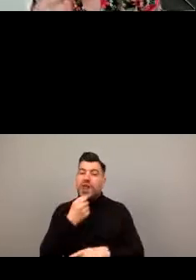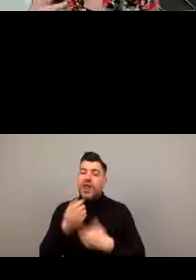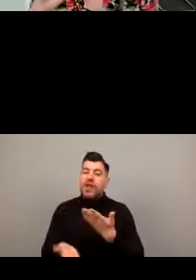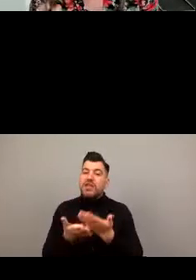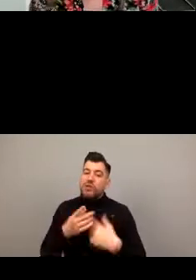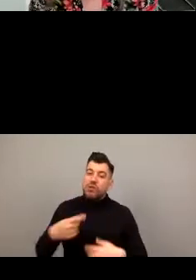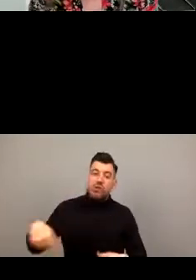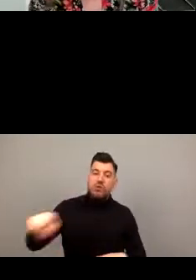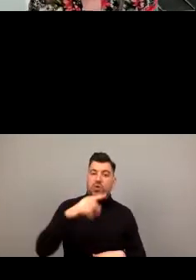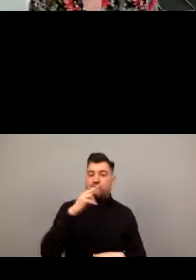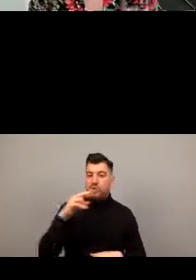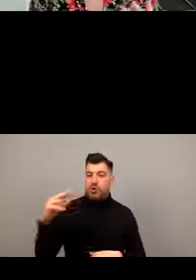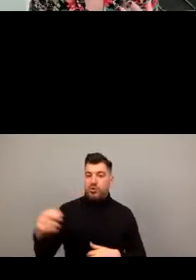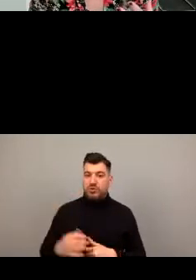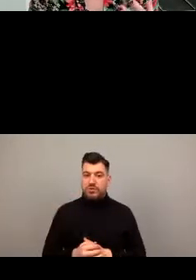get your